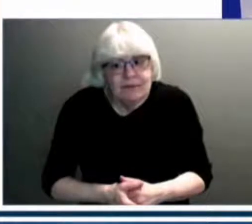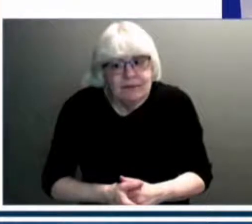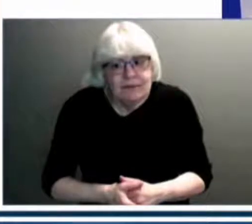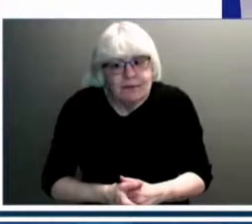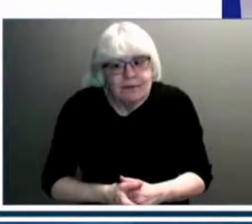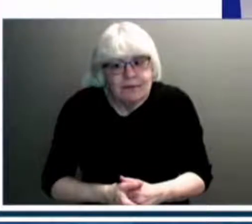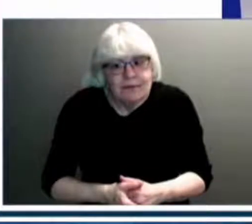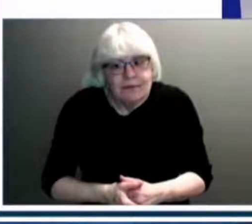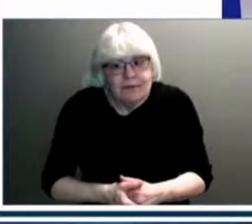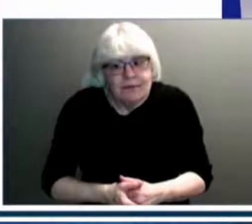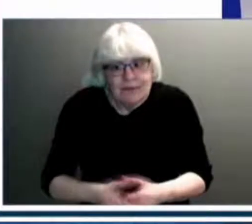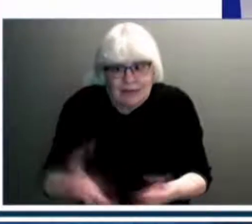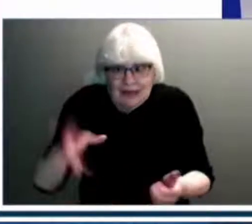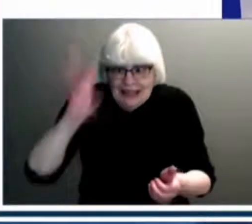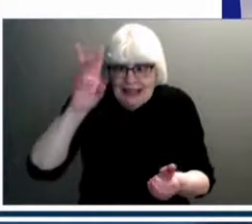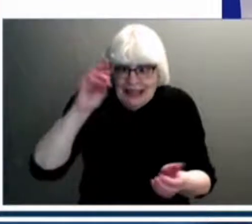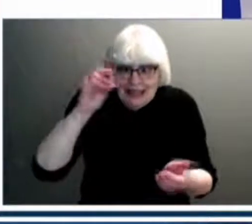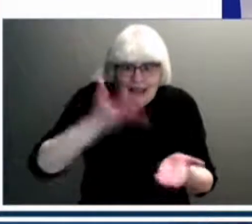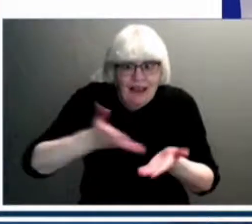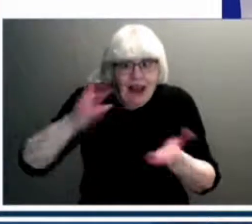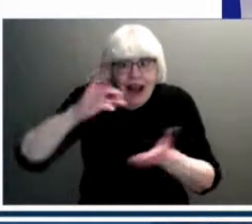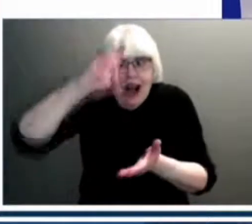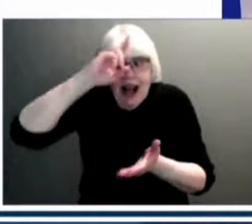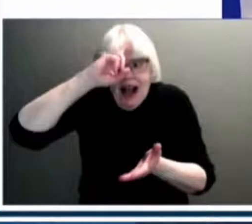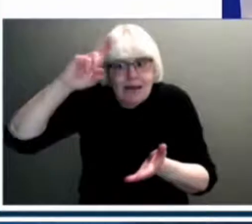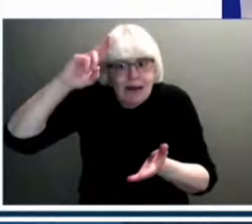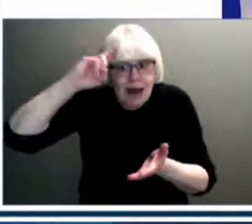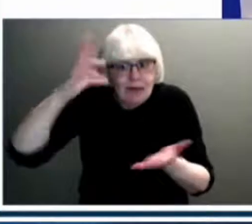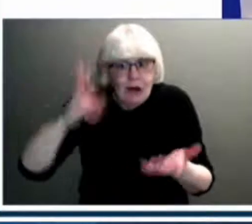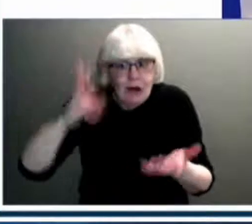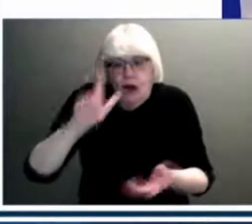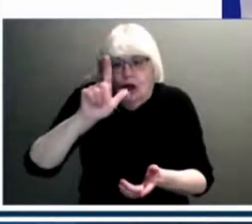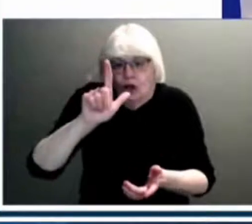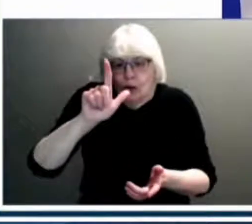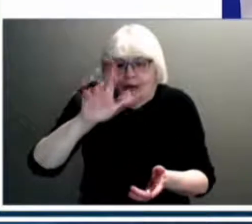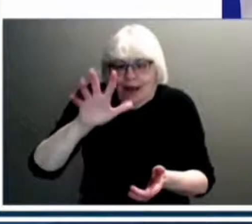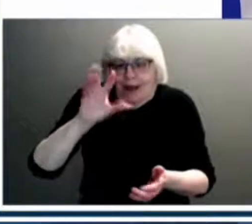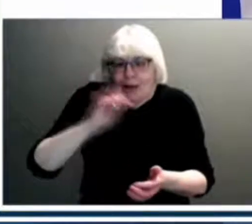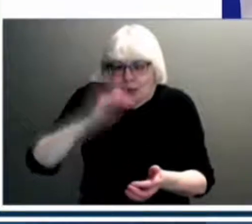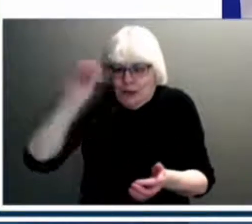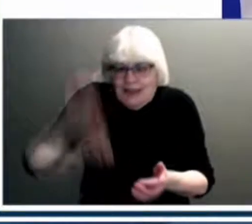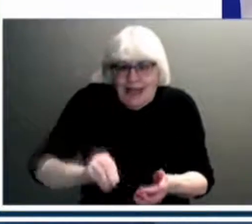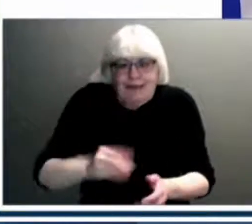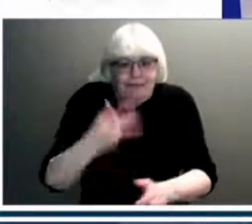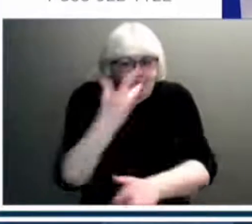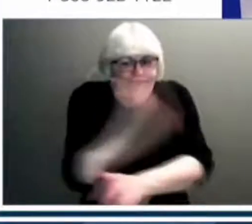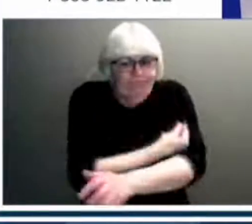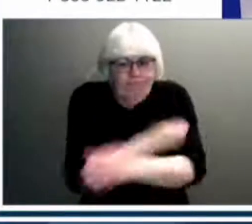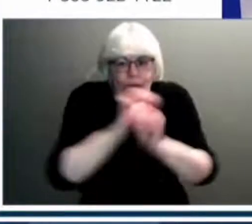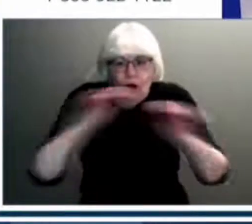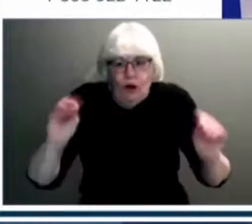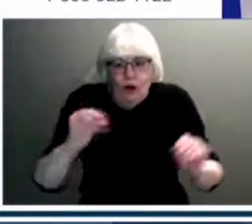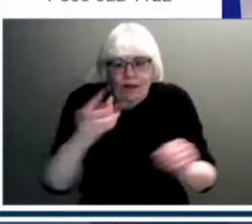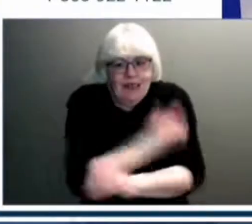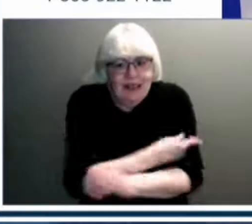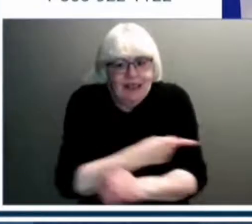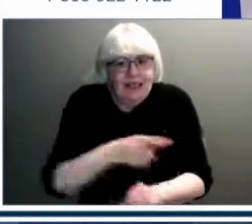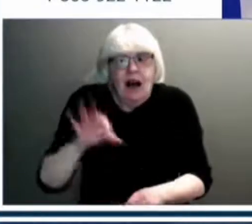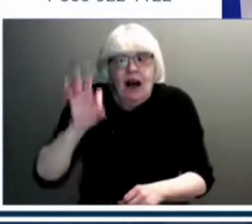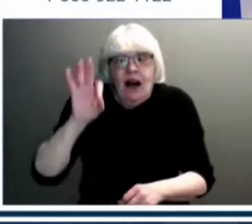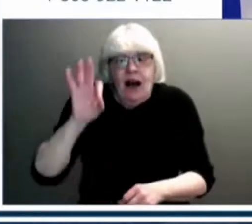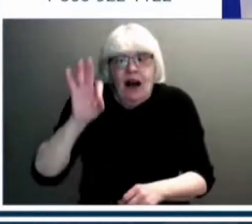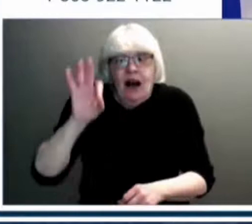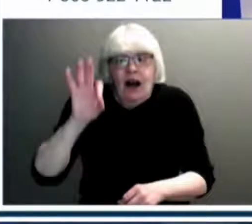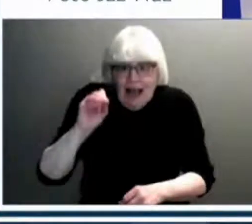over 90%, vaccination rate, it's a disproportionate impact on our healthcare system. That is a fact, and that is